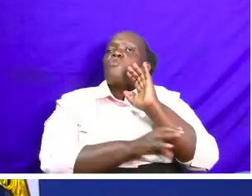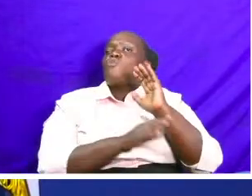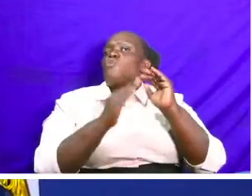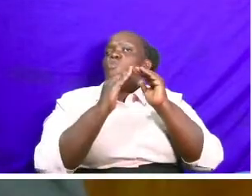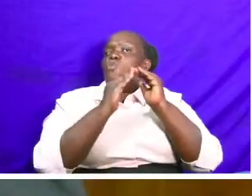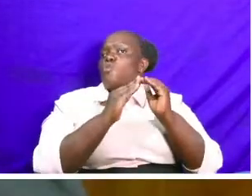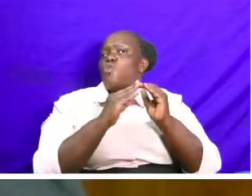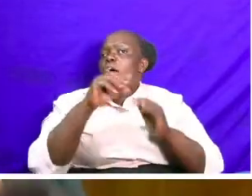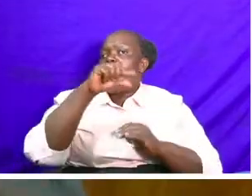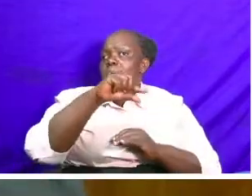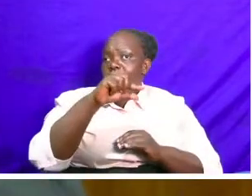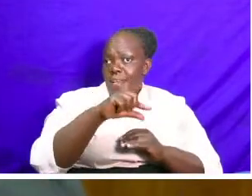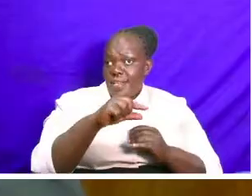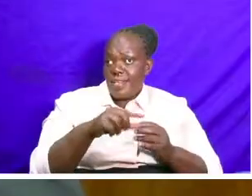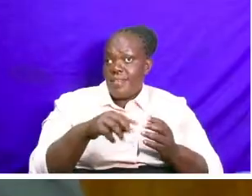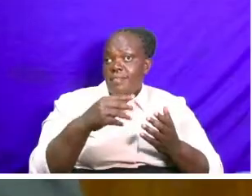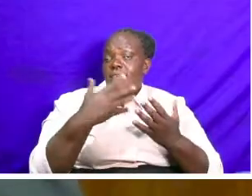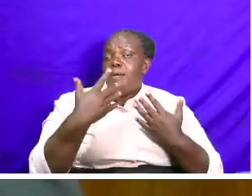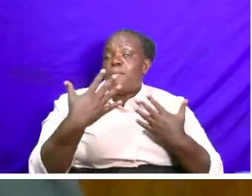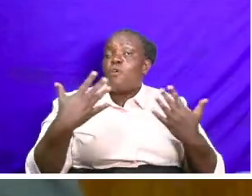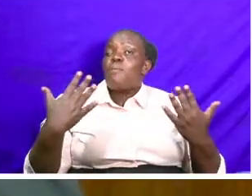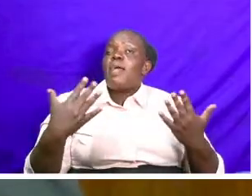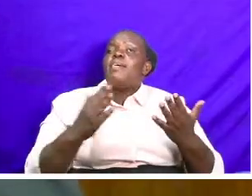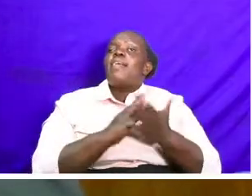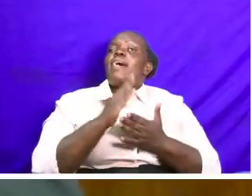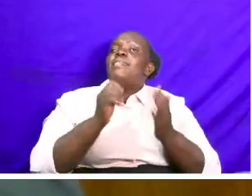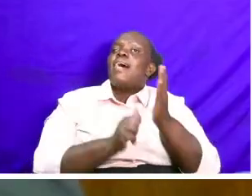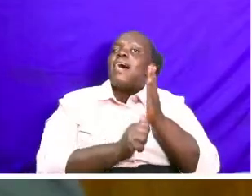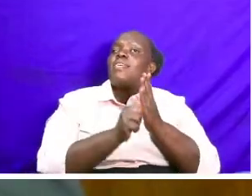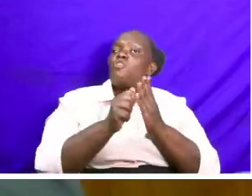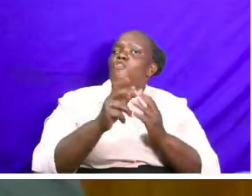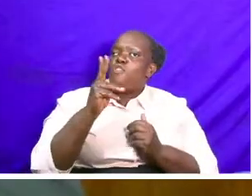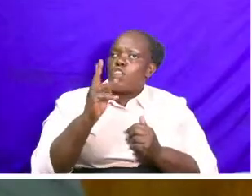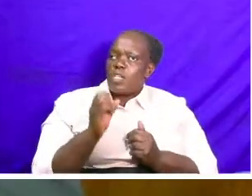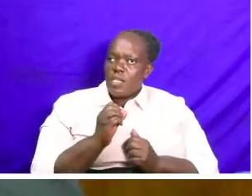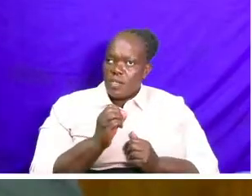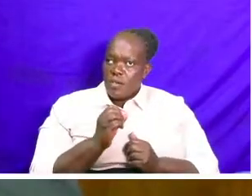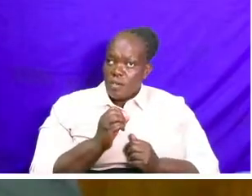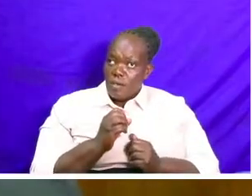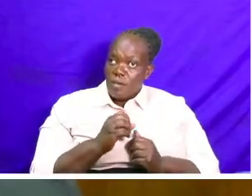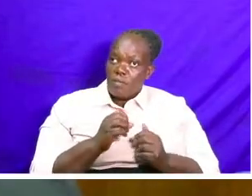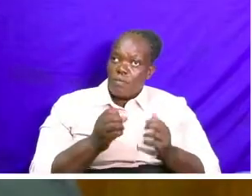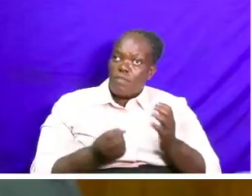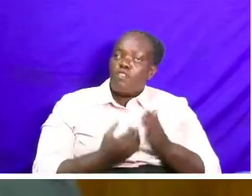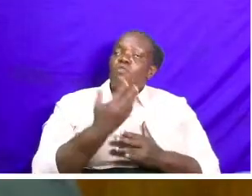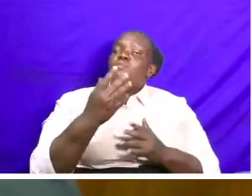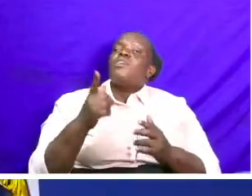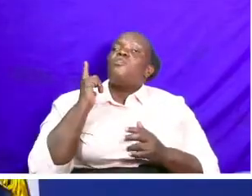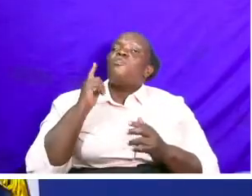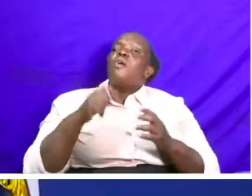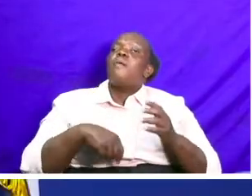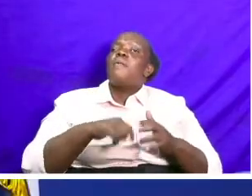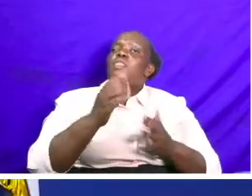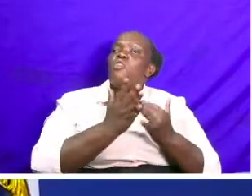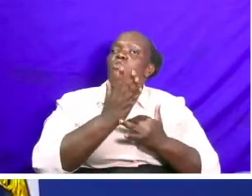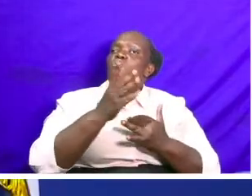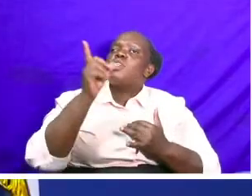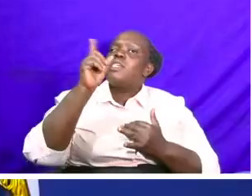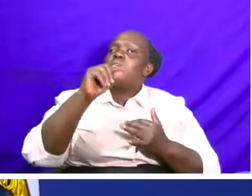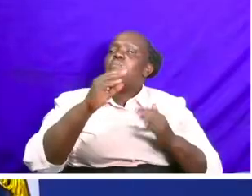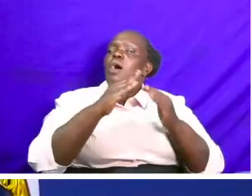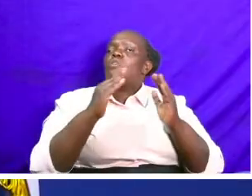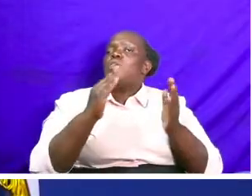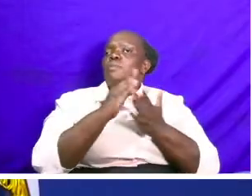democracy that guarantees property rights under Article 40. Homes lawfully purchased through the Affordable Housing